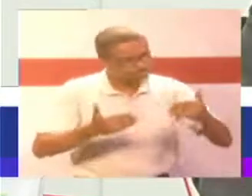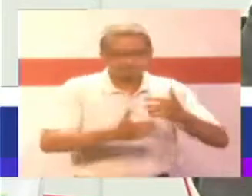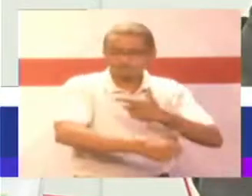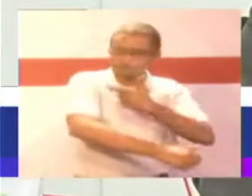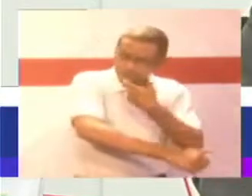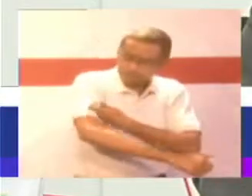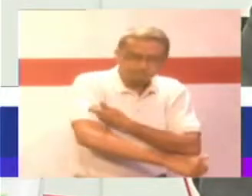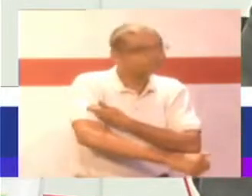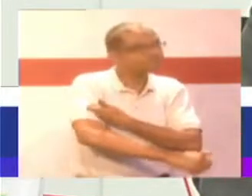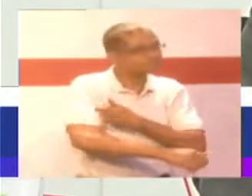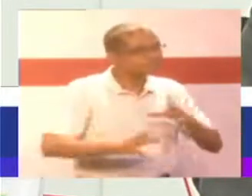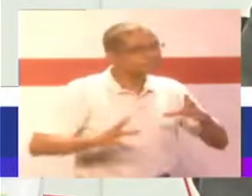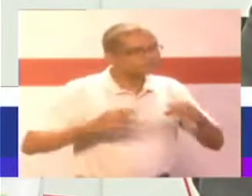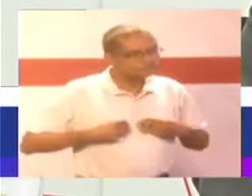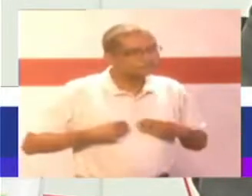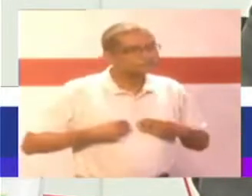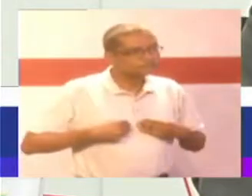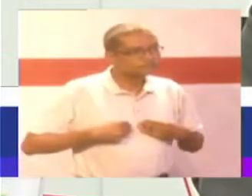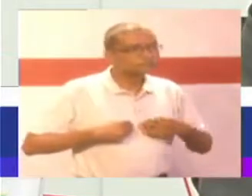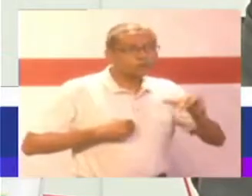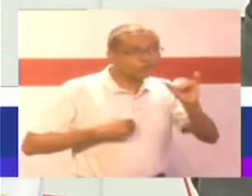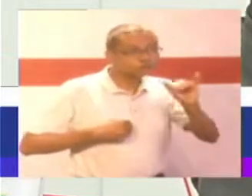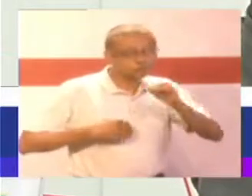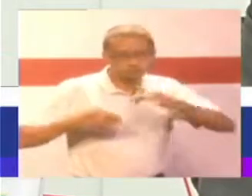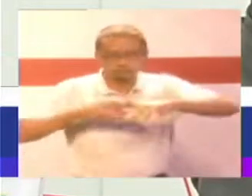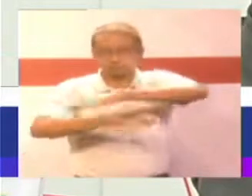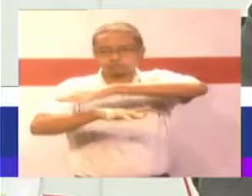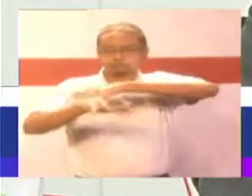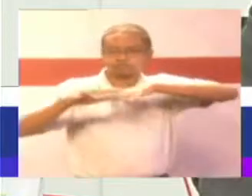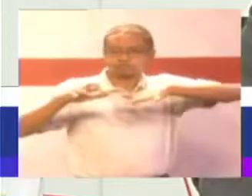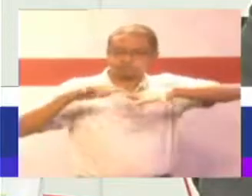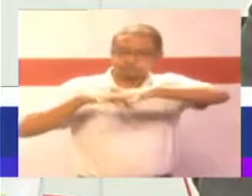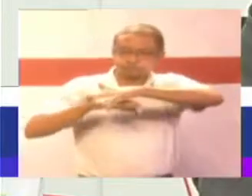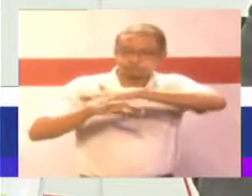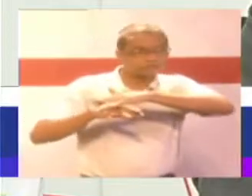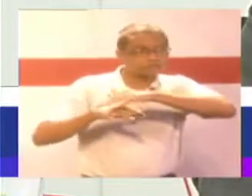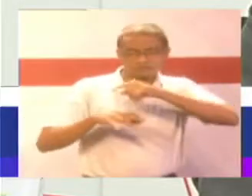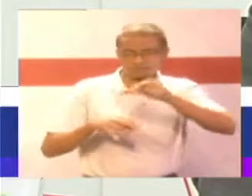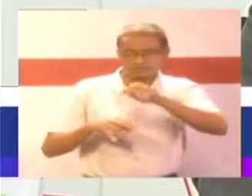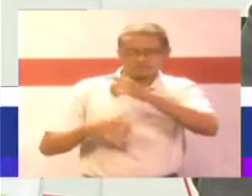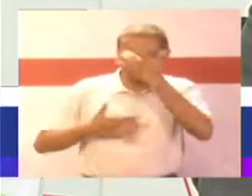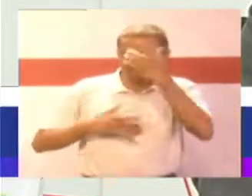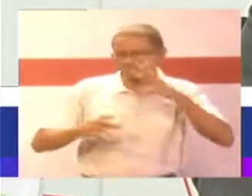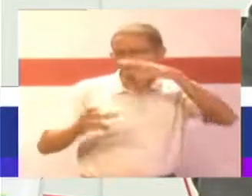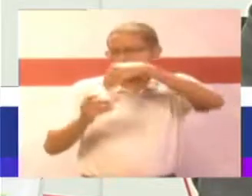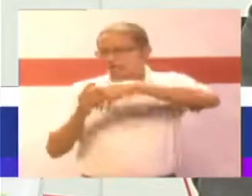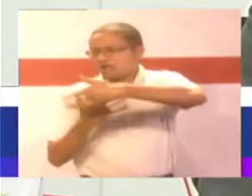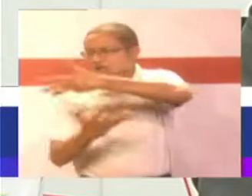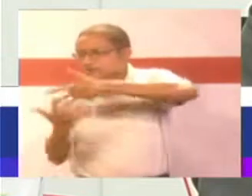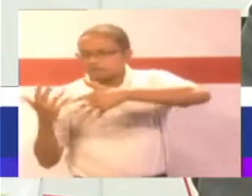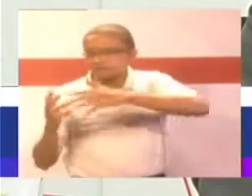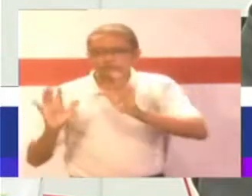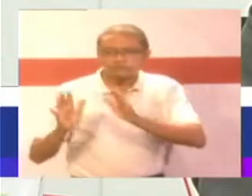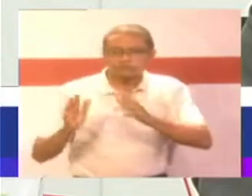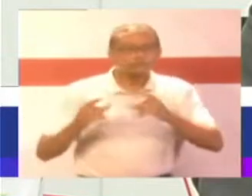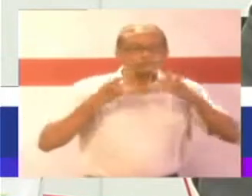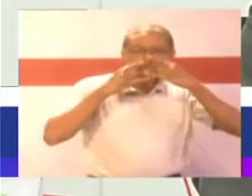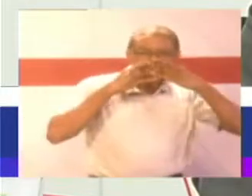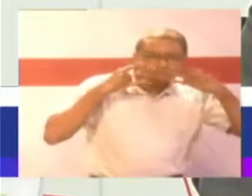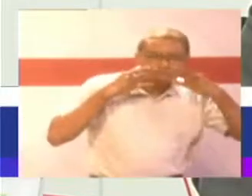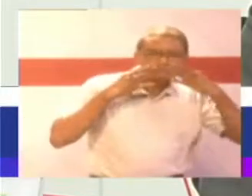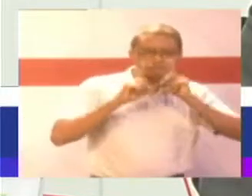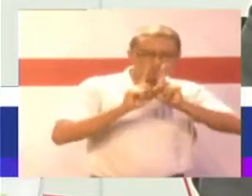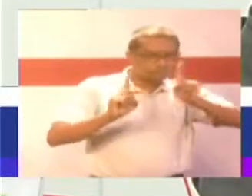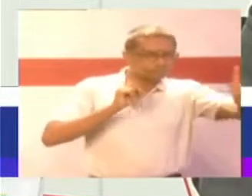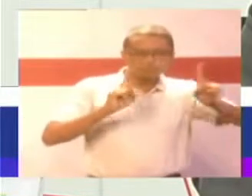and avoiding the congregations, avoiding people who are ill, washing your hands, wearing your mask, watching your distance. That's really what's going to